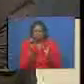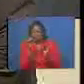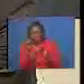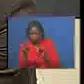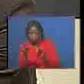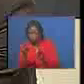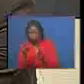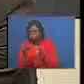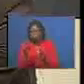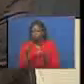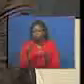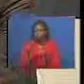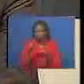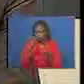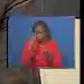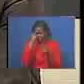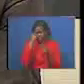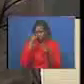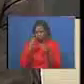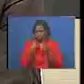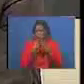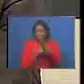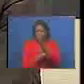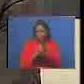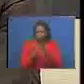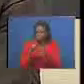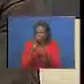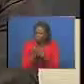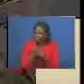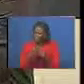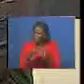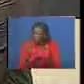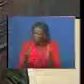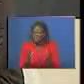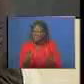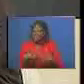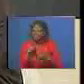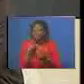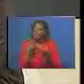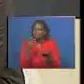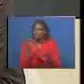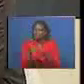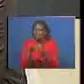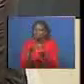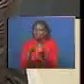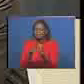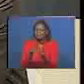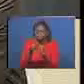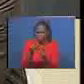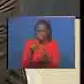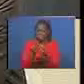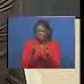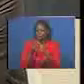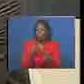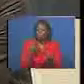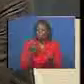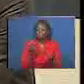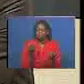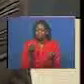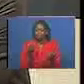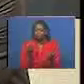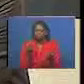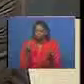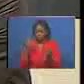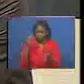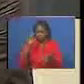what are you doing maybe to encourage people who may be in a similar situation like you are and who also want to reach where you